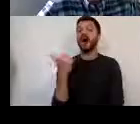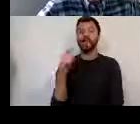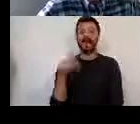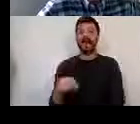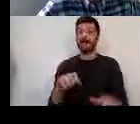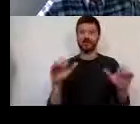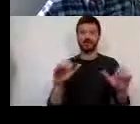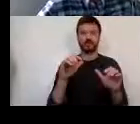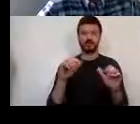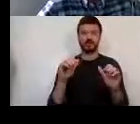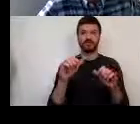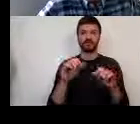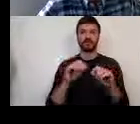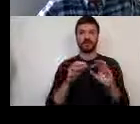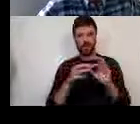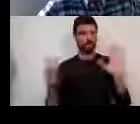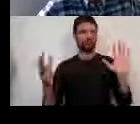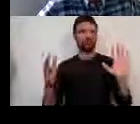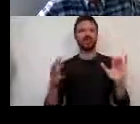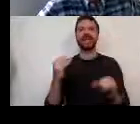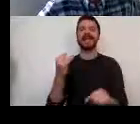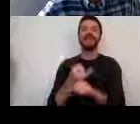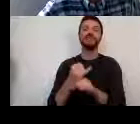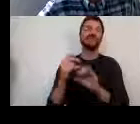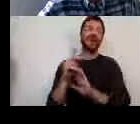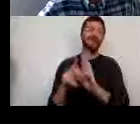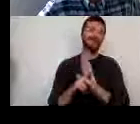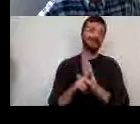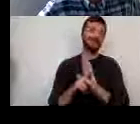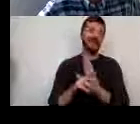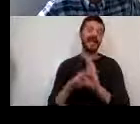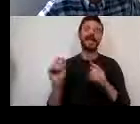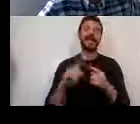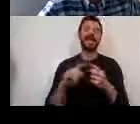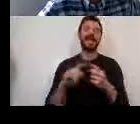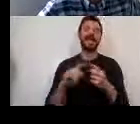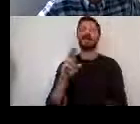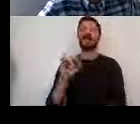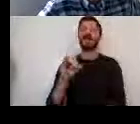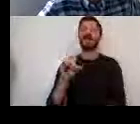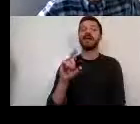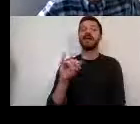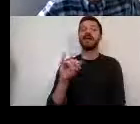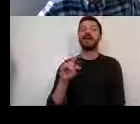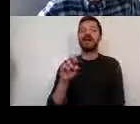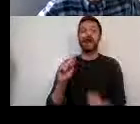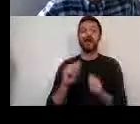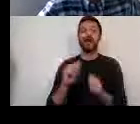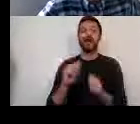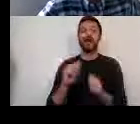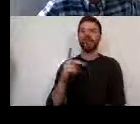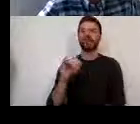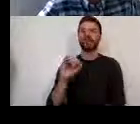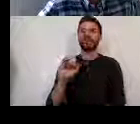was institutional policies and guidelines around opioid prescribing and monitoring practices